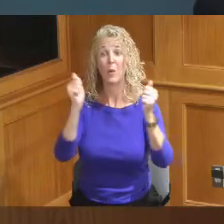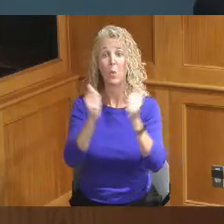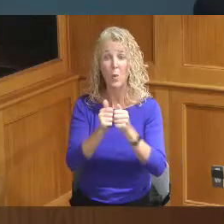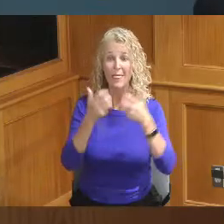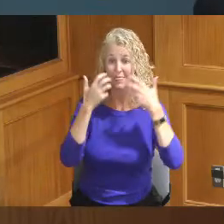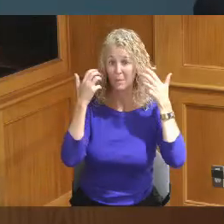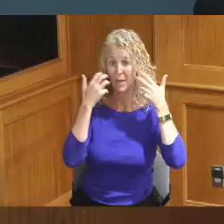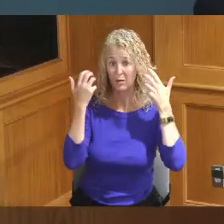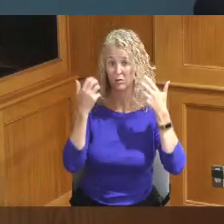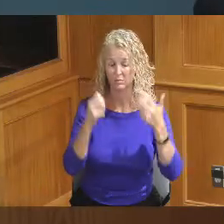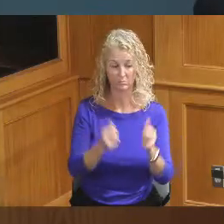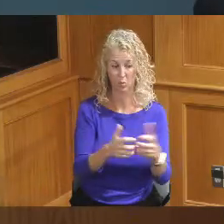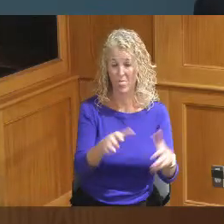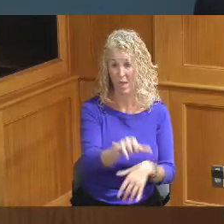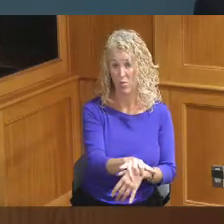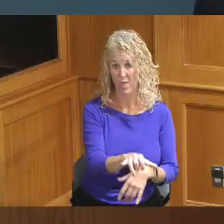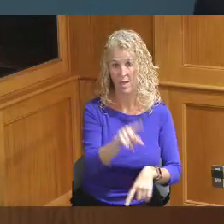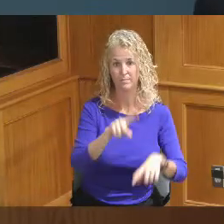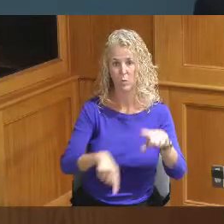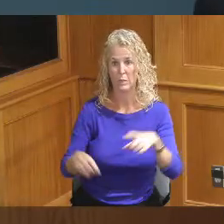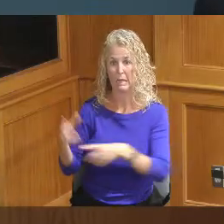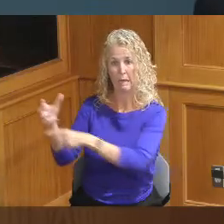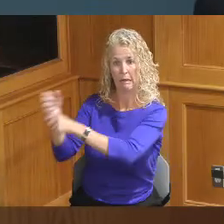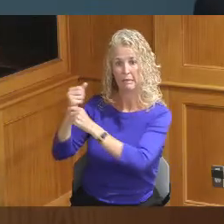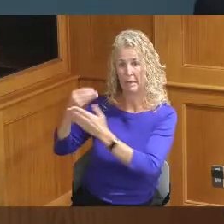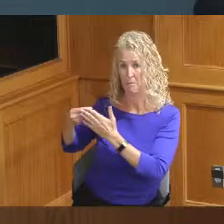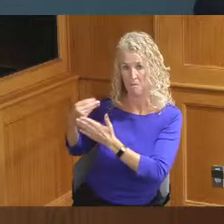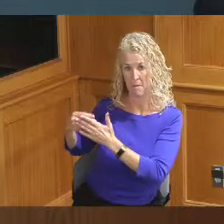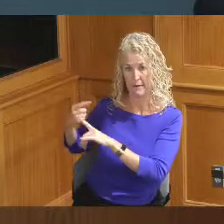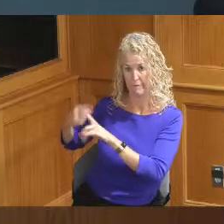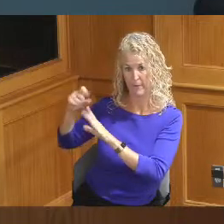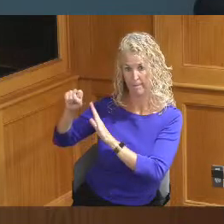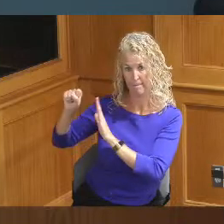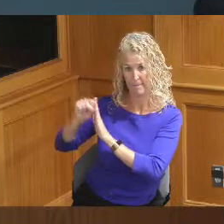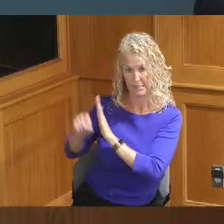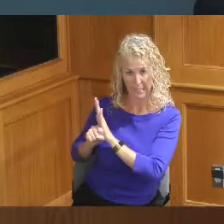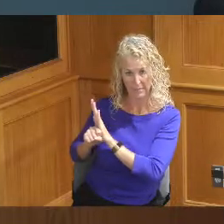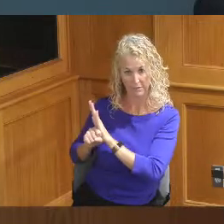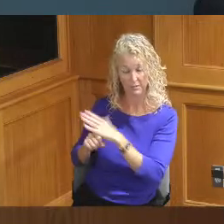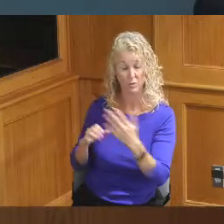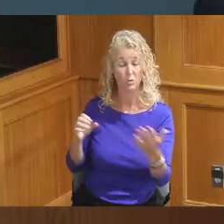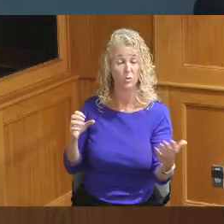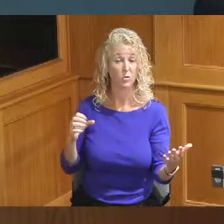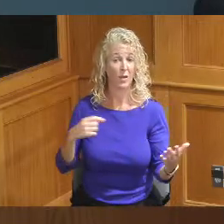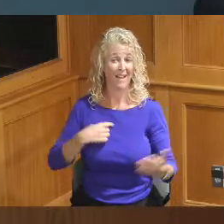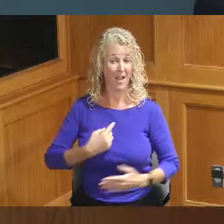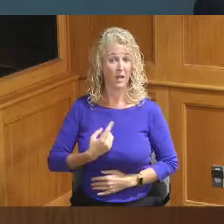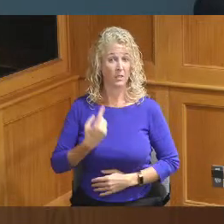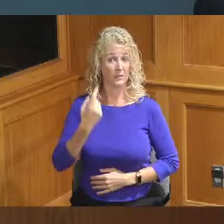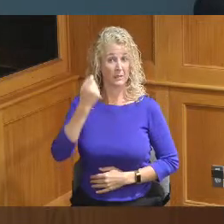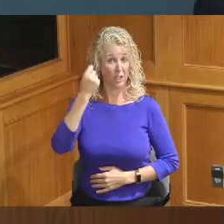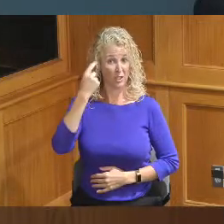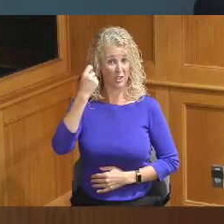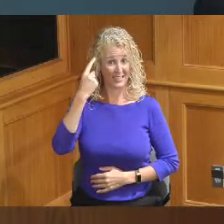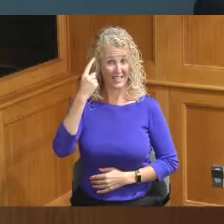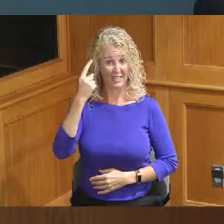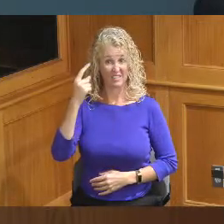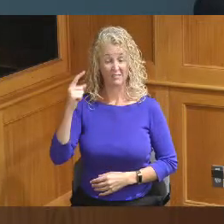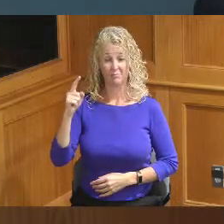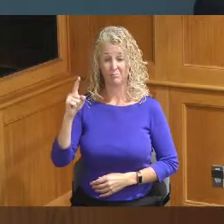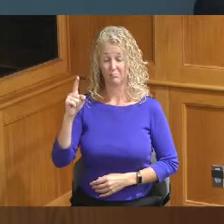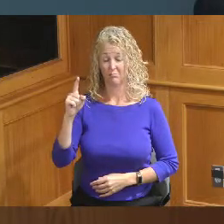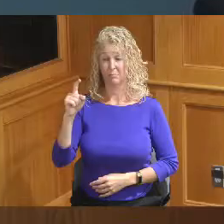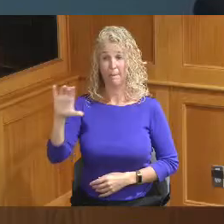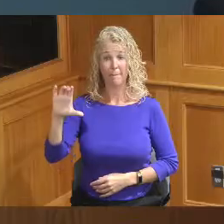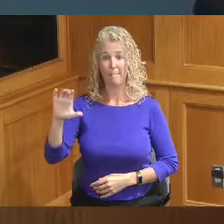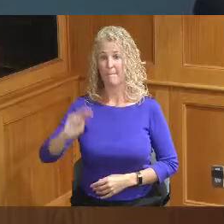an agreement with the Bengals, we cannot hope to pull down any of those funds. And my understanding is it's in the hundreds of millions,